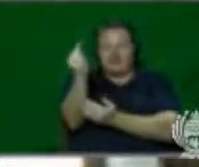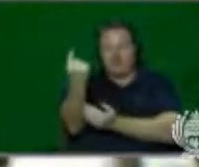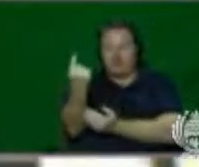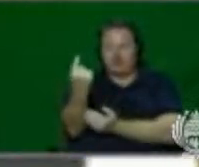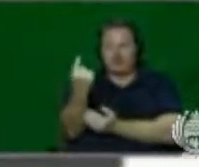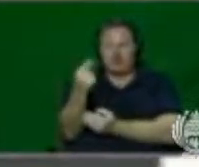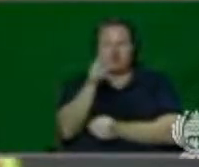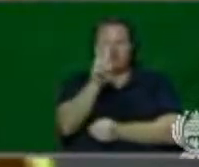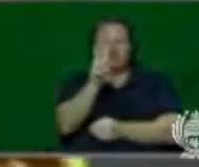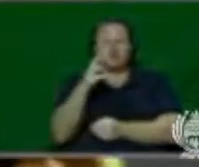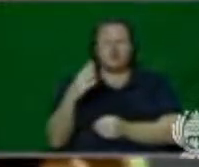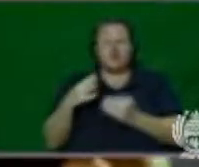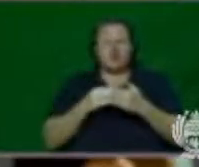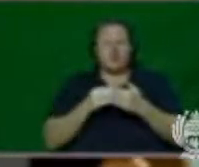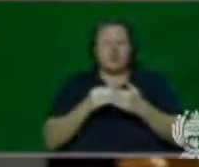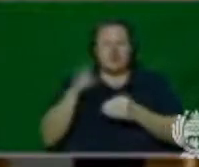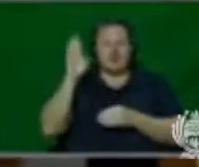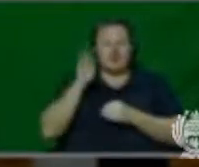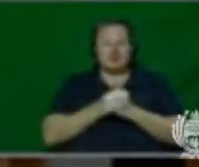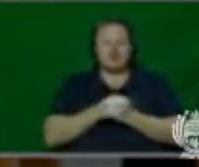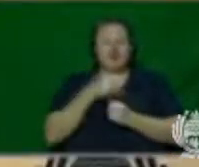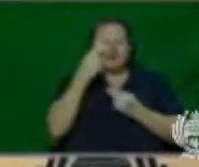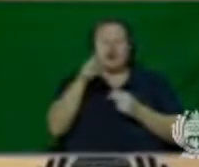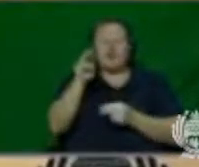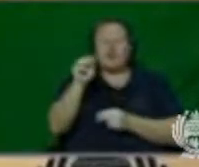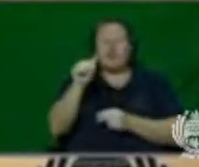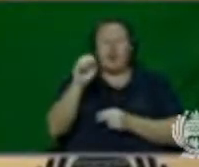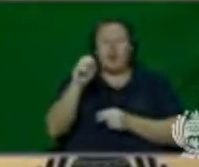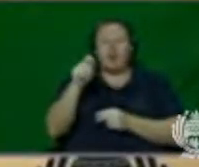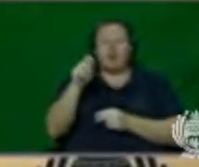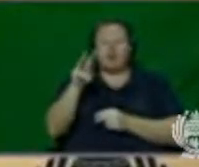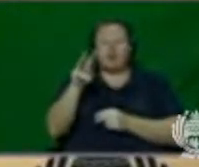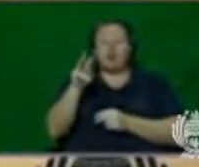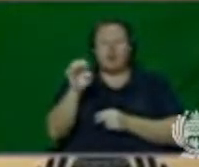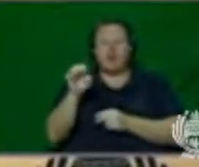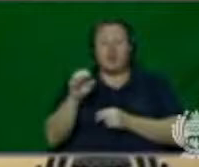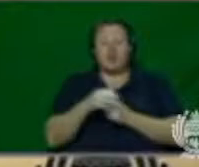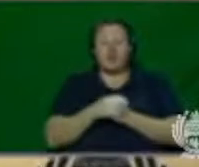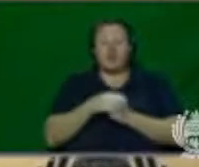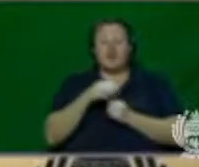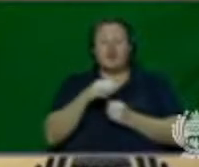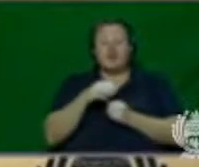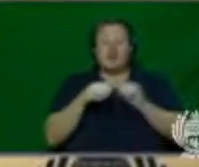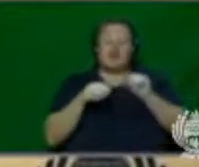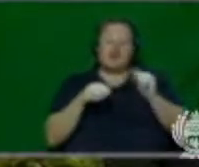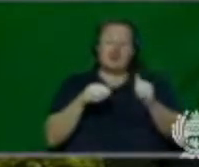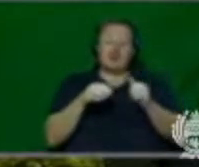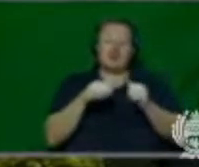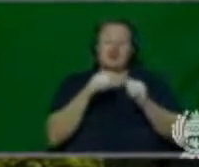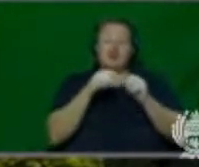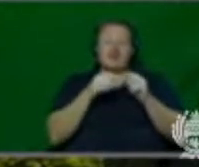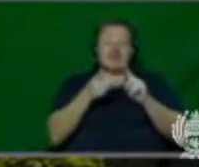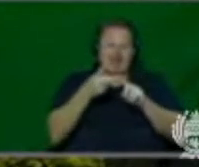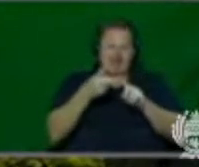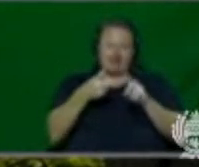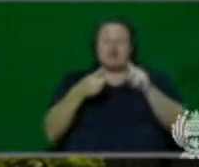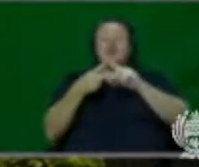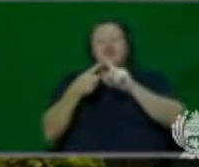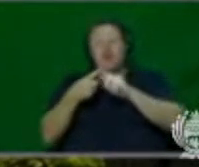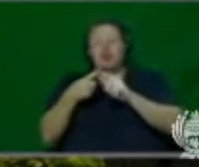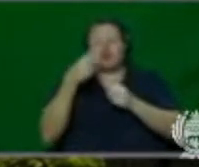two members. Honorable Mauta, there's the first member who raised his hand is Honorable Manye. I'll recognize you after him.